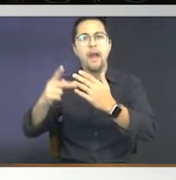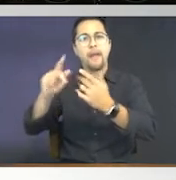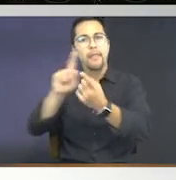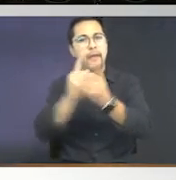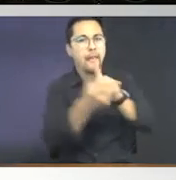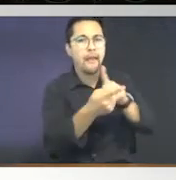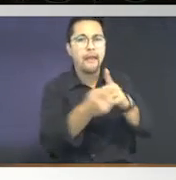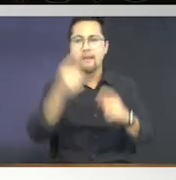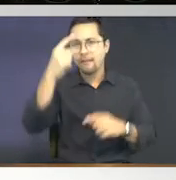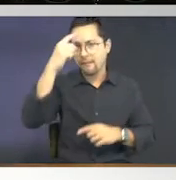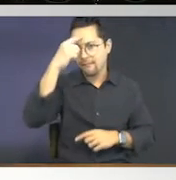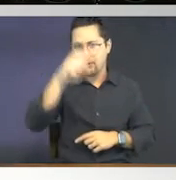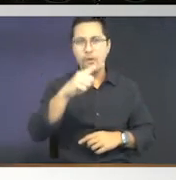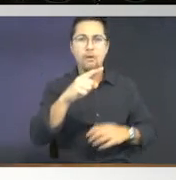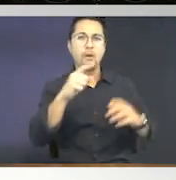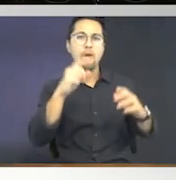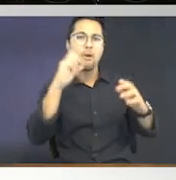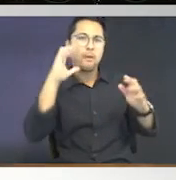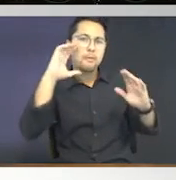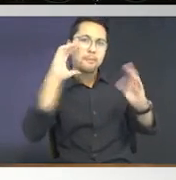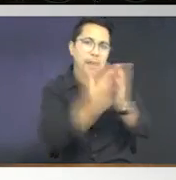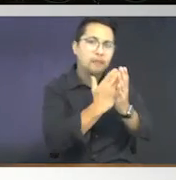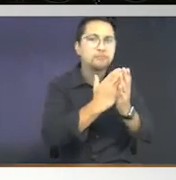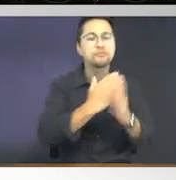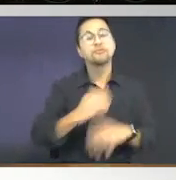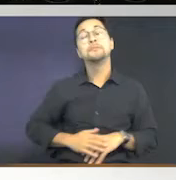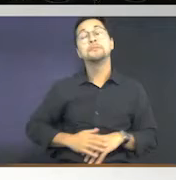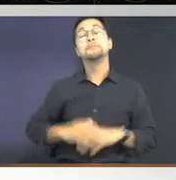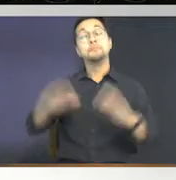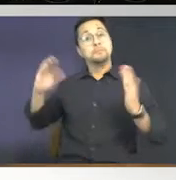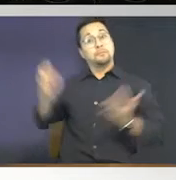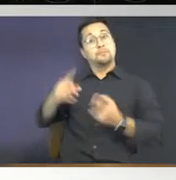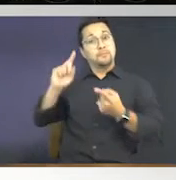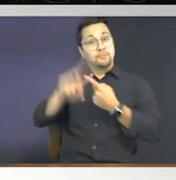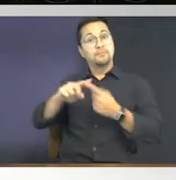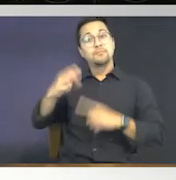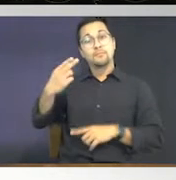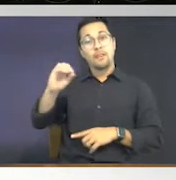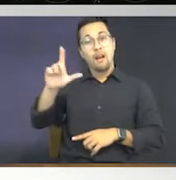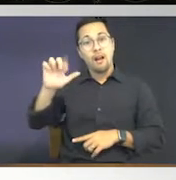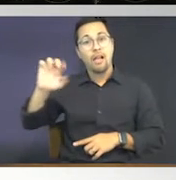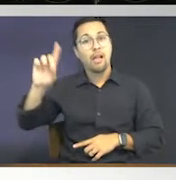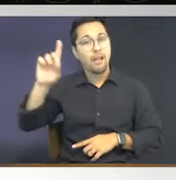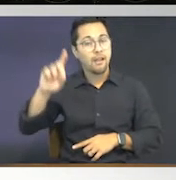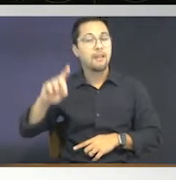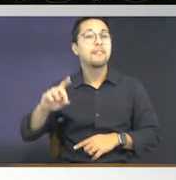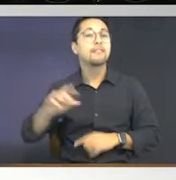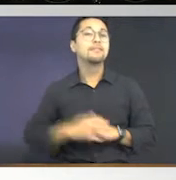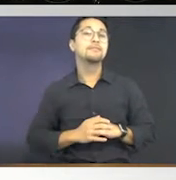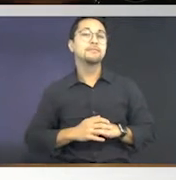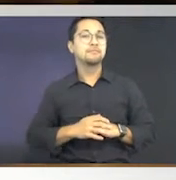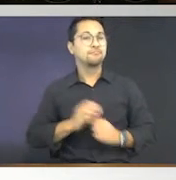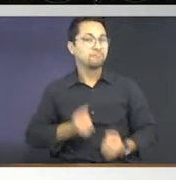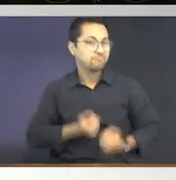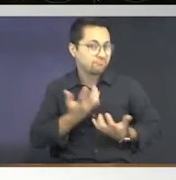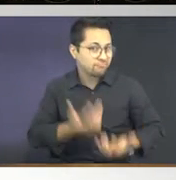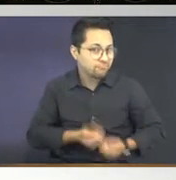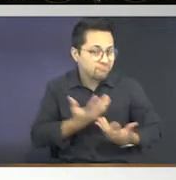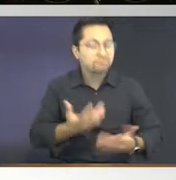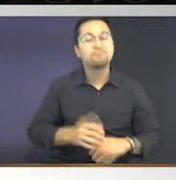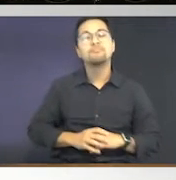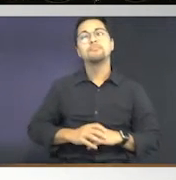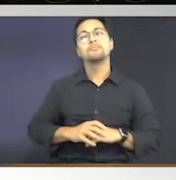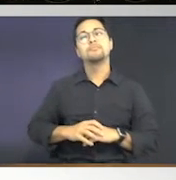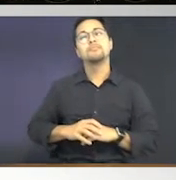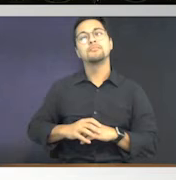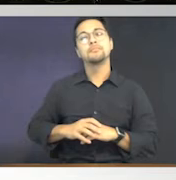I'm gonna play it for you here. Welcome to Holland, a poem by Emily Kingsley, narrated by